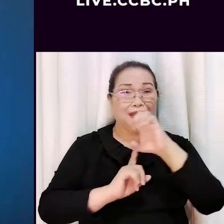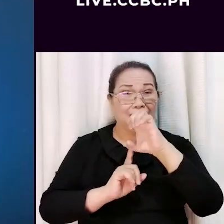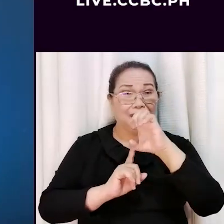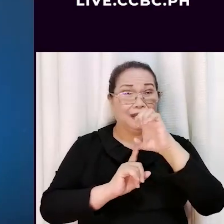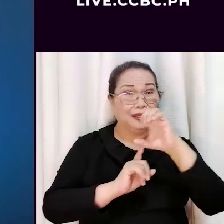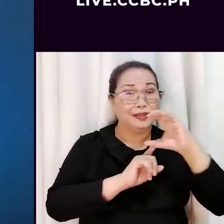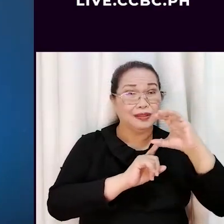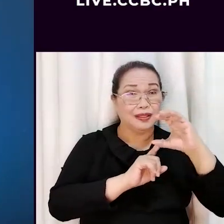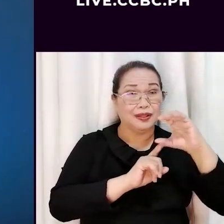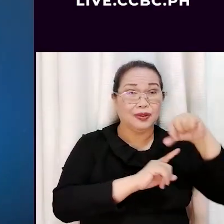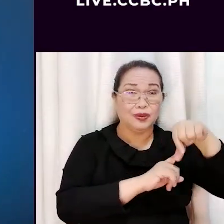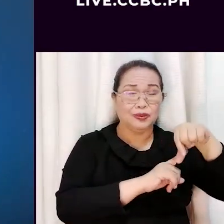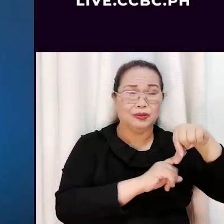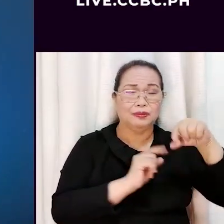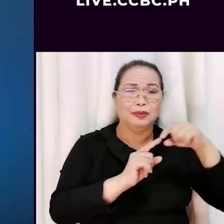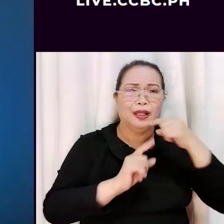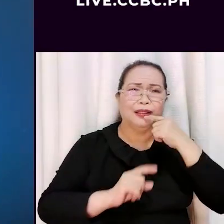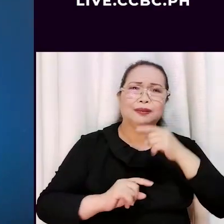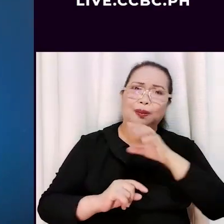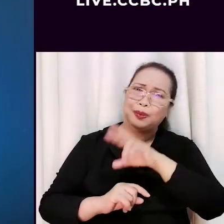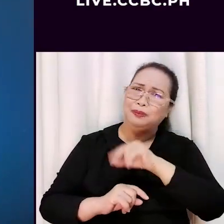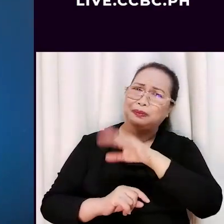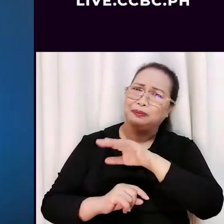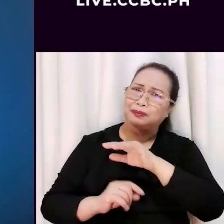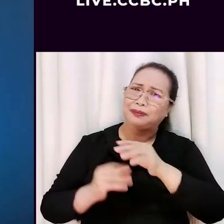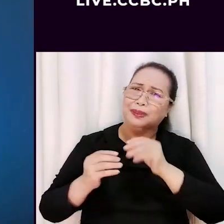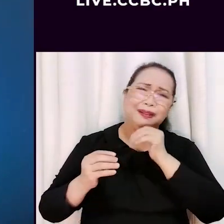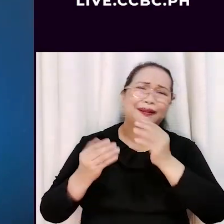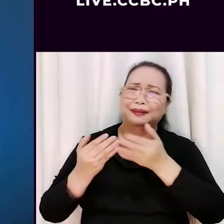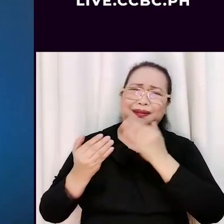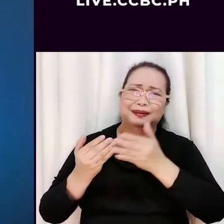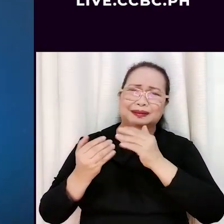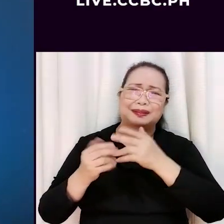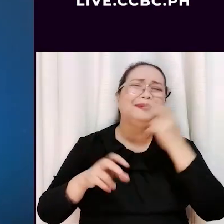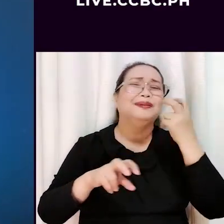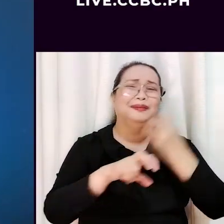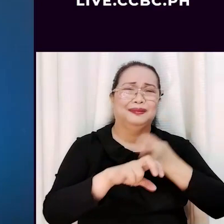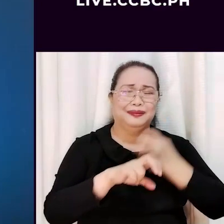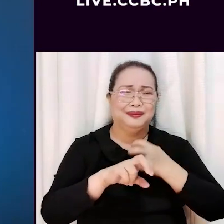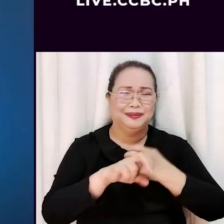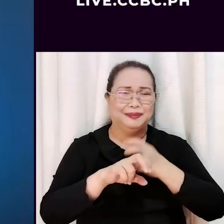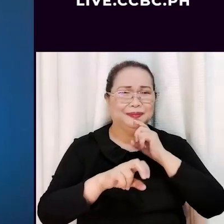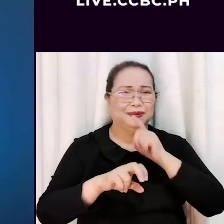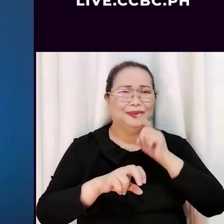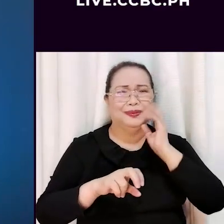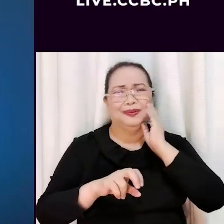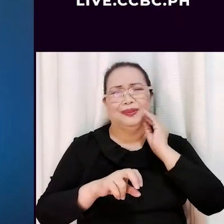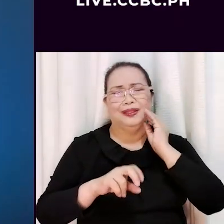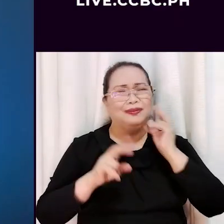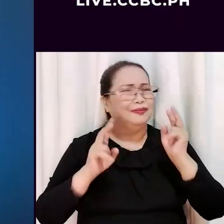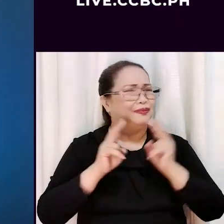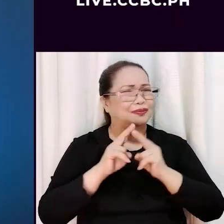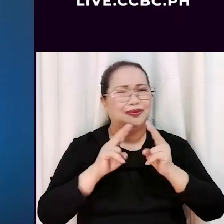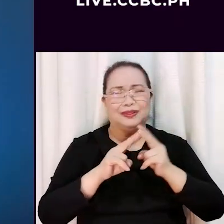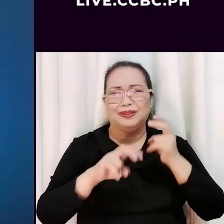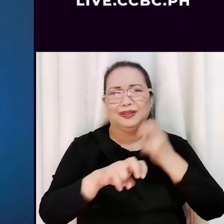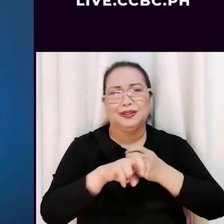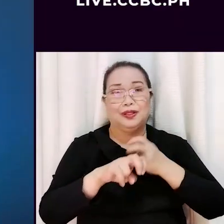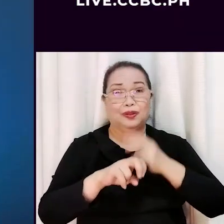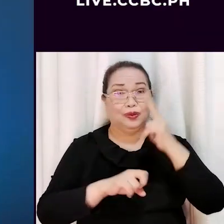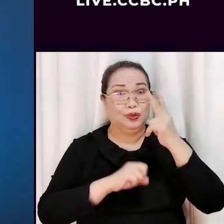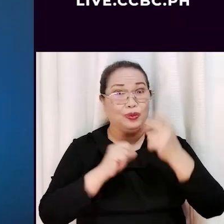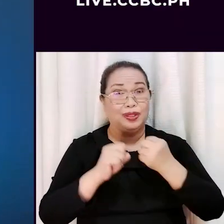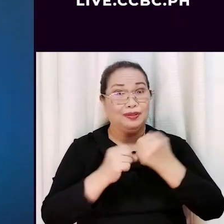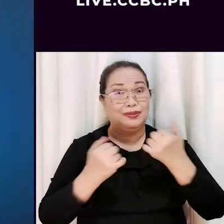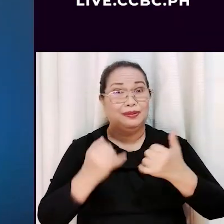easy. It's hard. It's really hard. It's coming to a point na para ang hirap na. Magdadalawang taon na tayo,